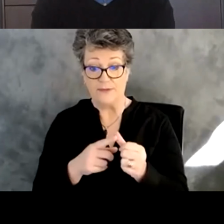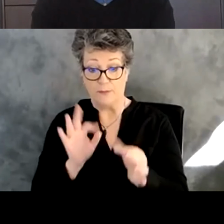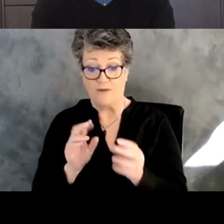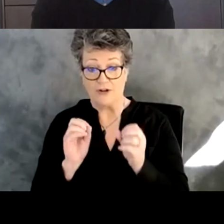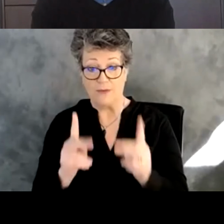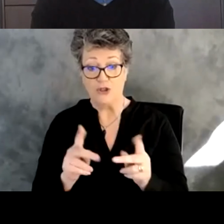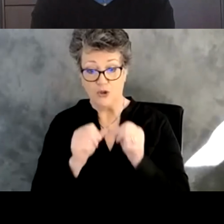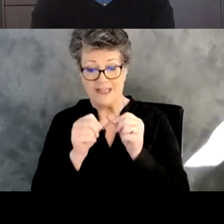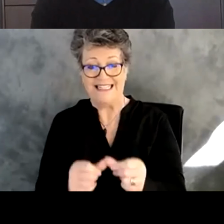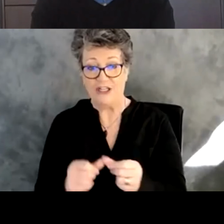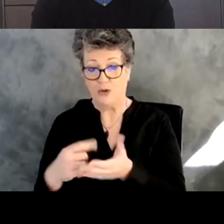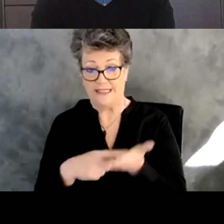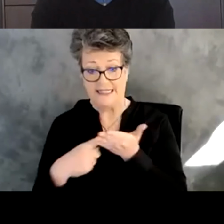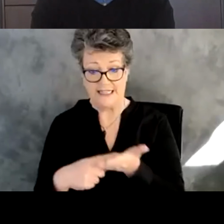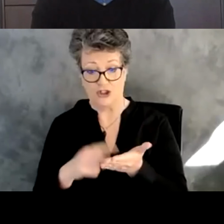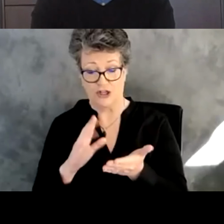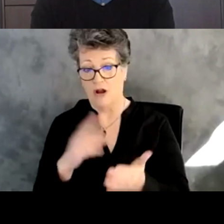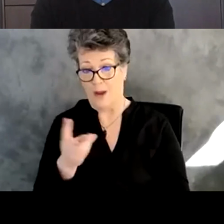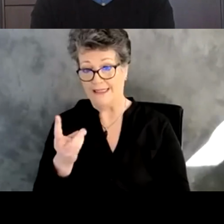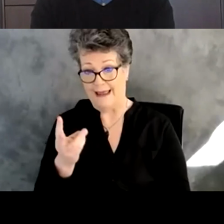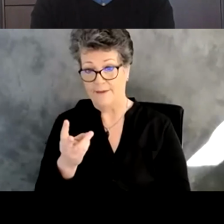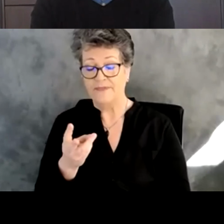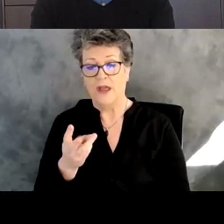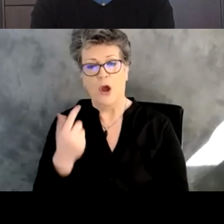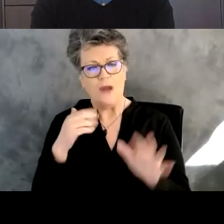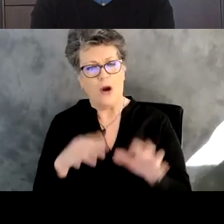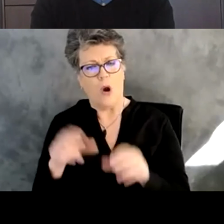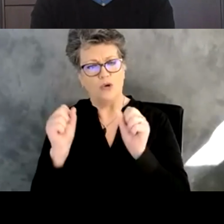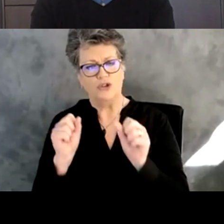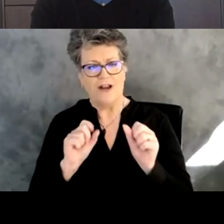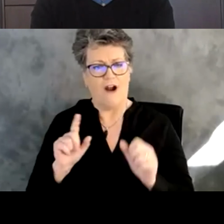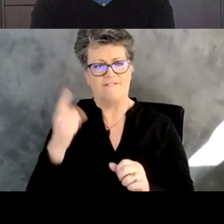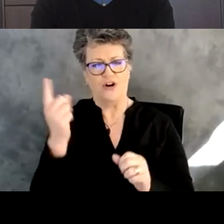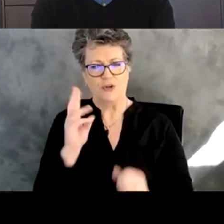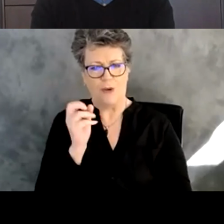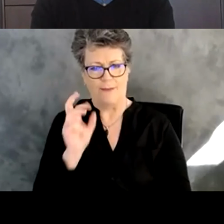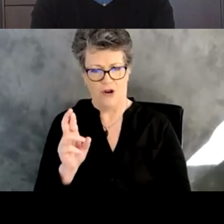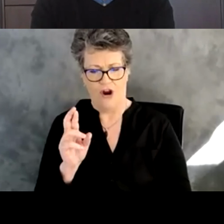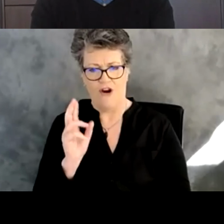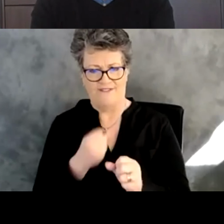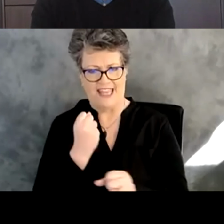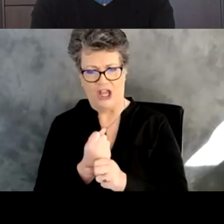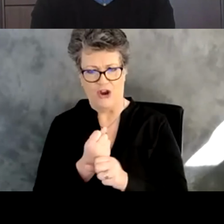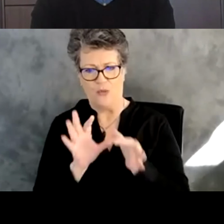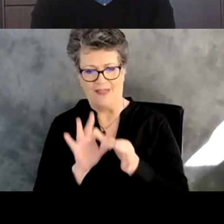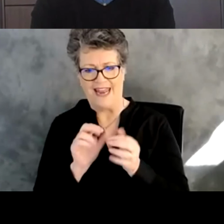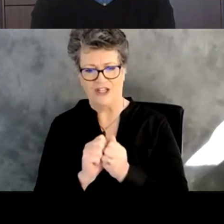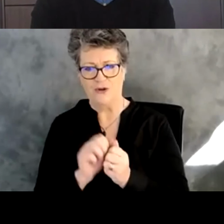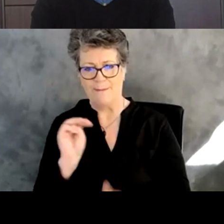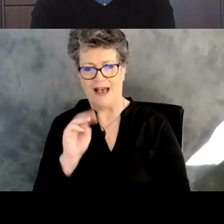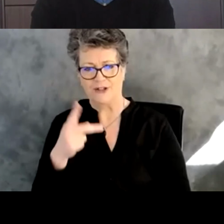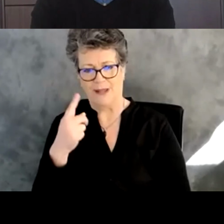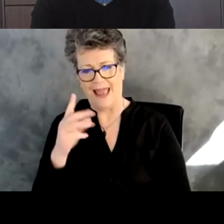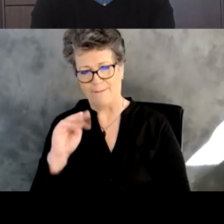continue this discussion on Wednesday. We are hosting our first webinar of the year related to the Master Plan for Aging,